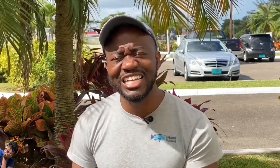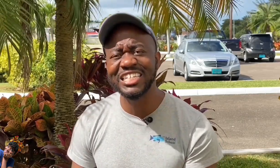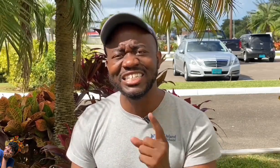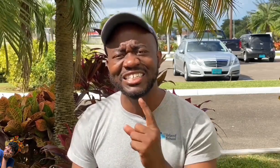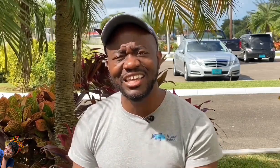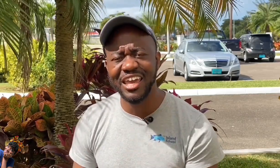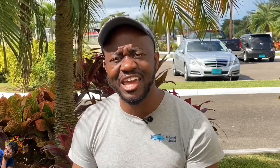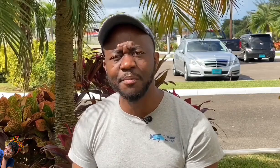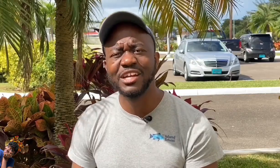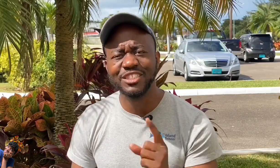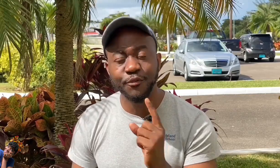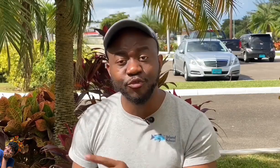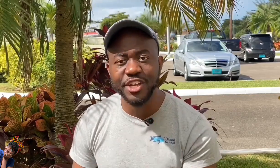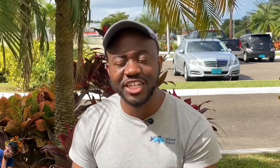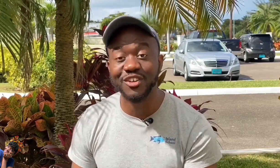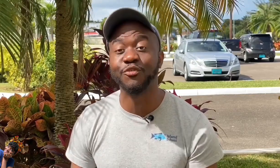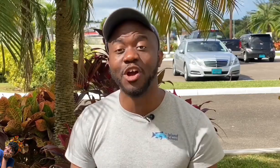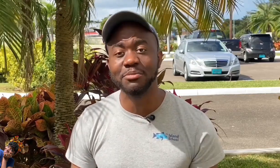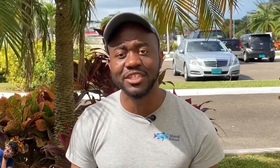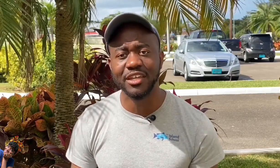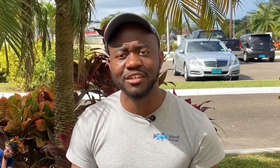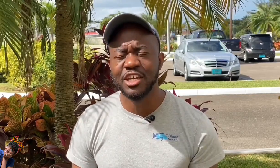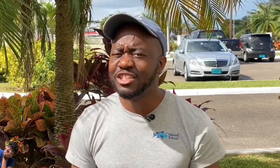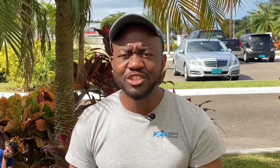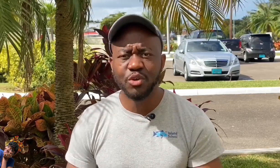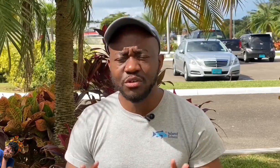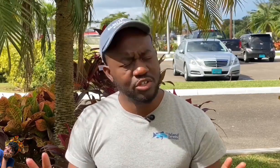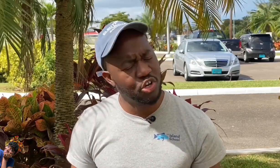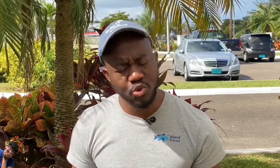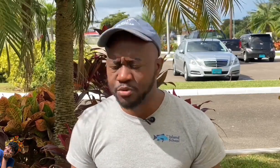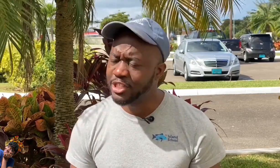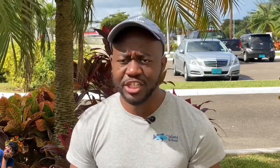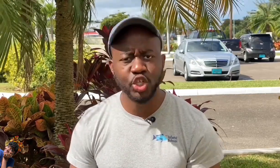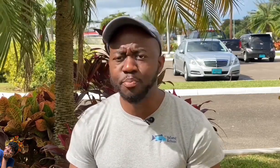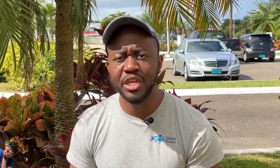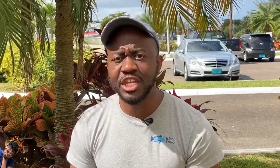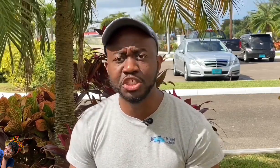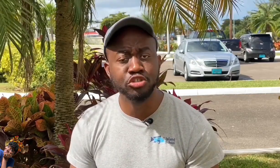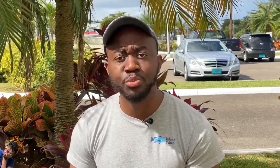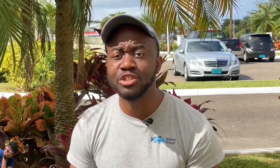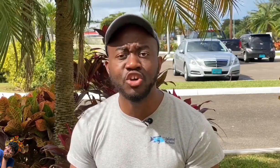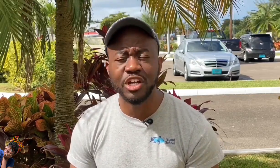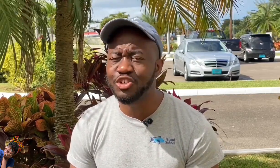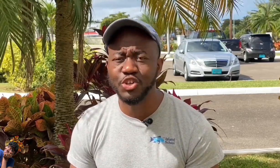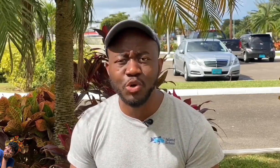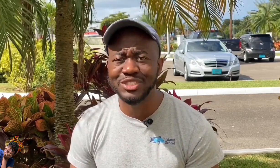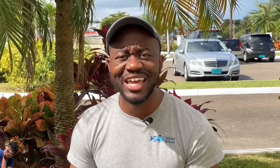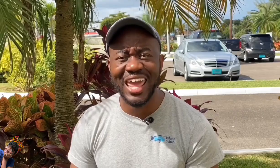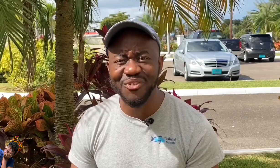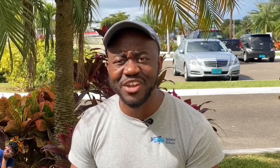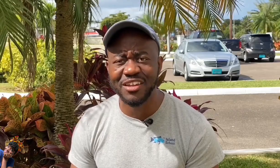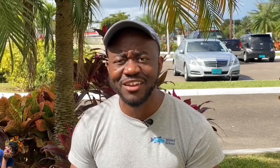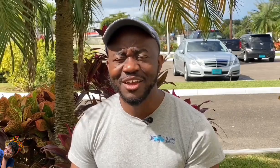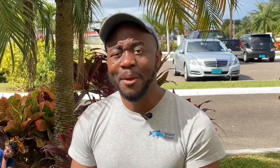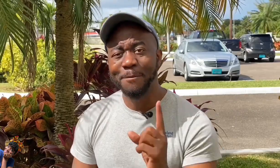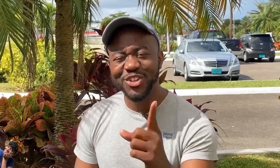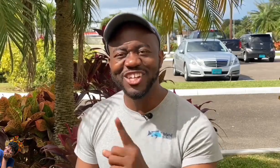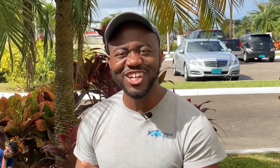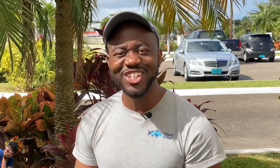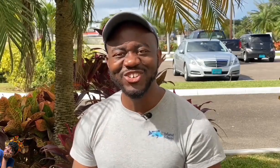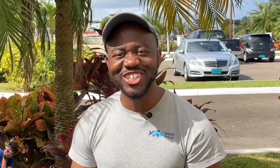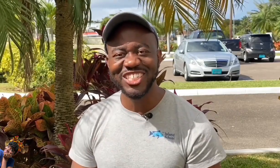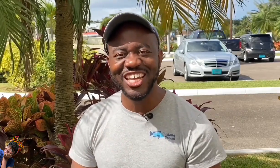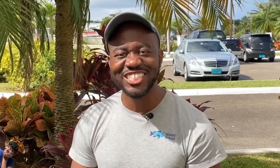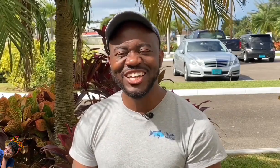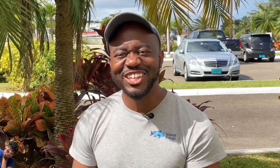And Jesus came to free us from sin. So, no, disobedient children will not go to heaven. But